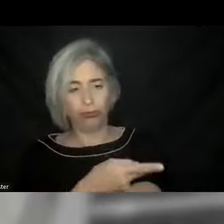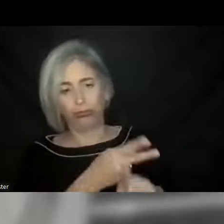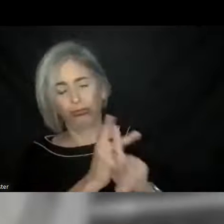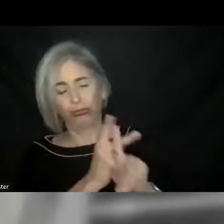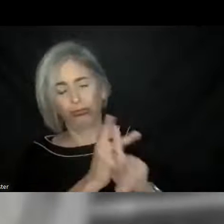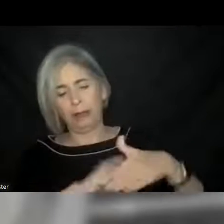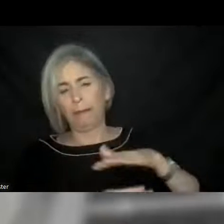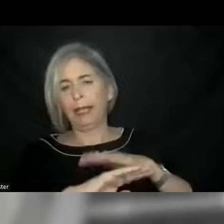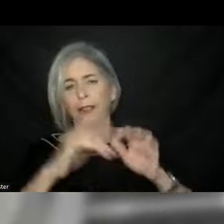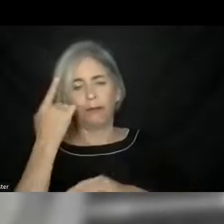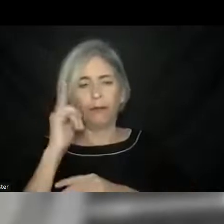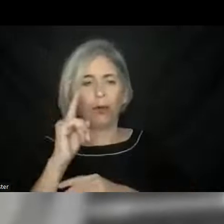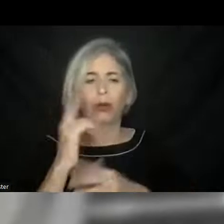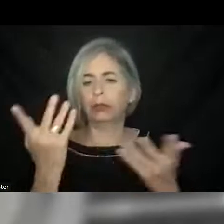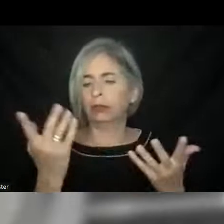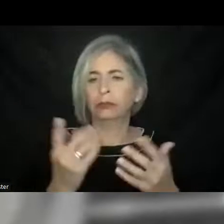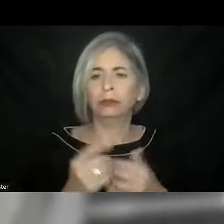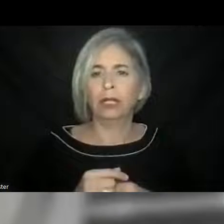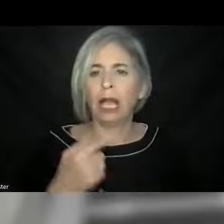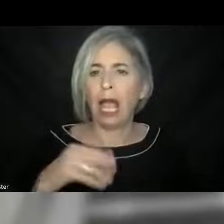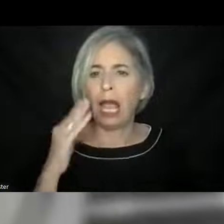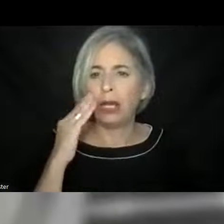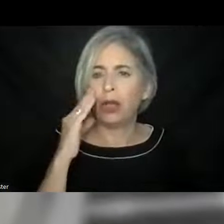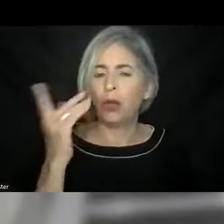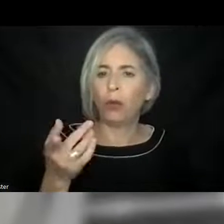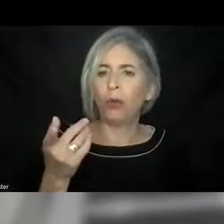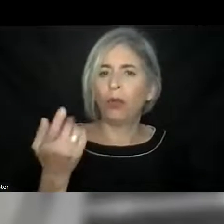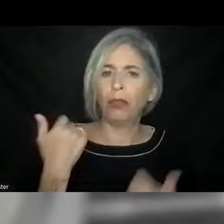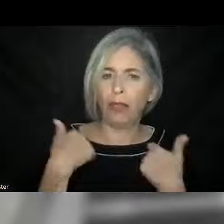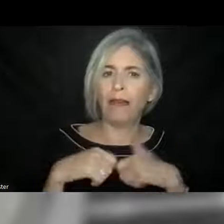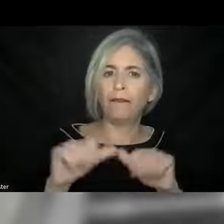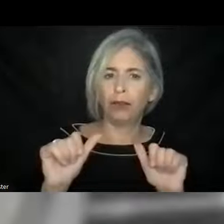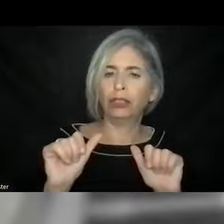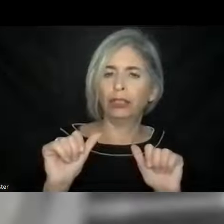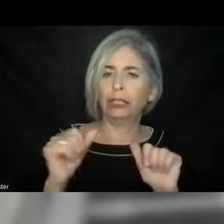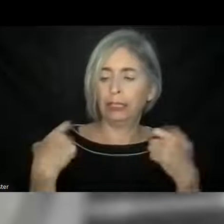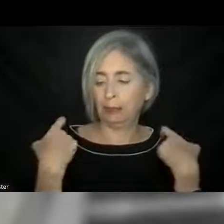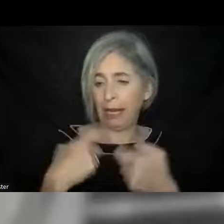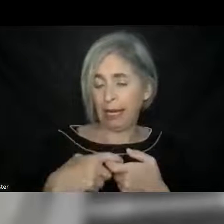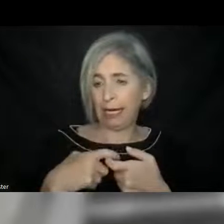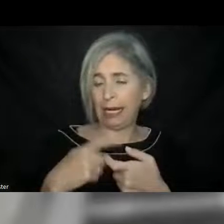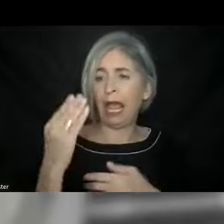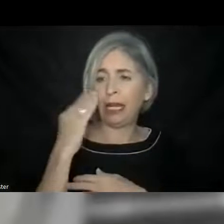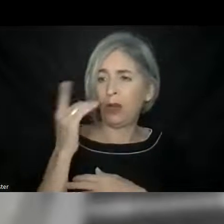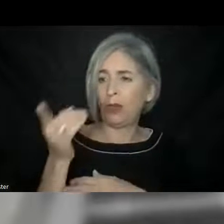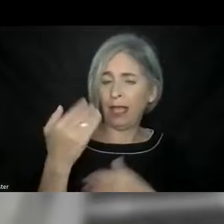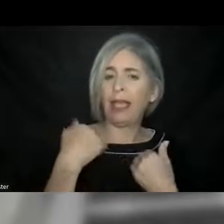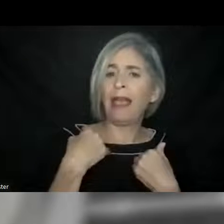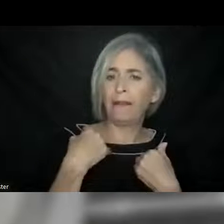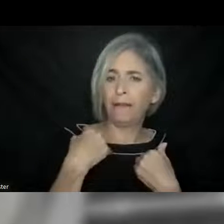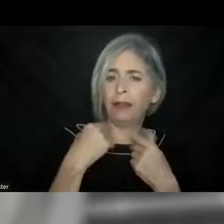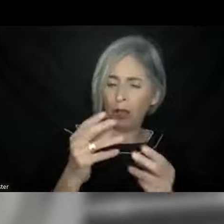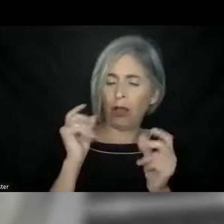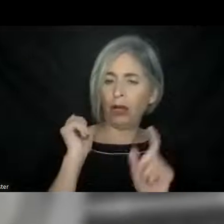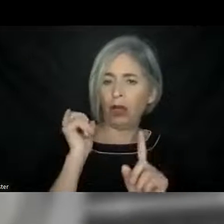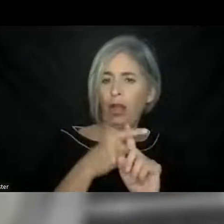basis for even checking. I mean, I know the Spanish effort, as I'm in Spain, I know they have an automated